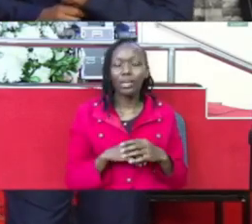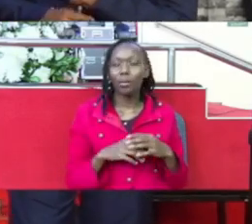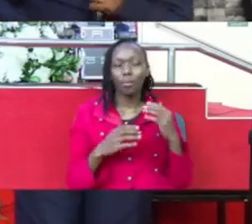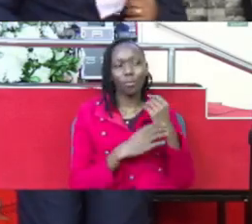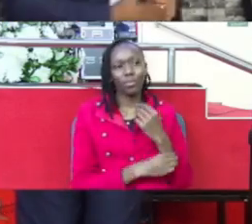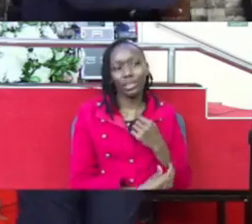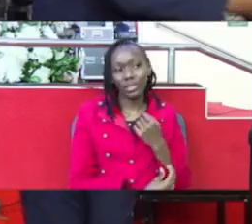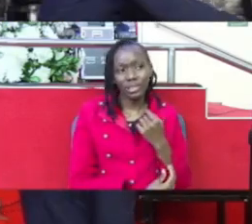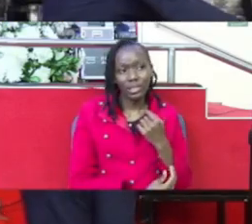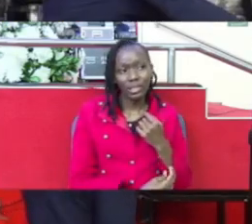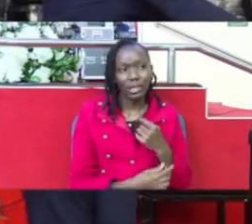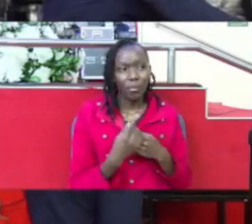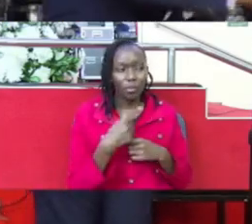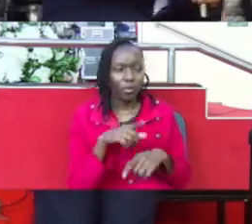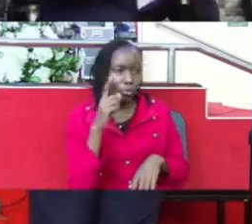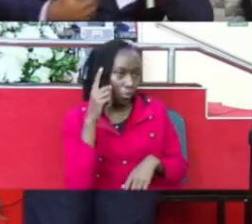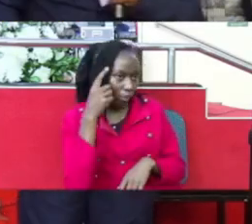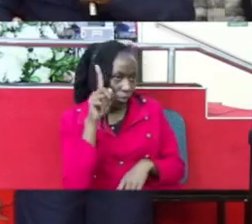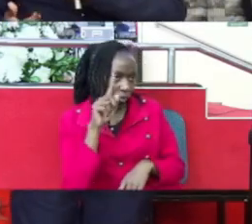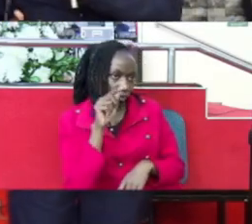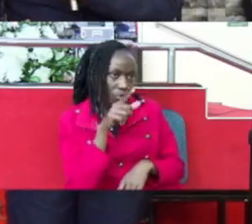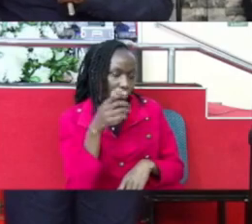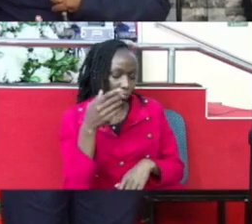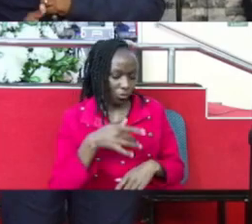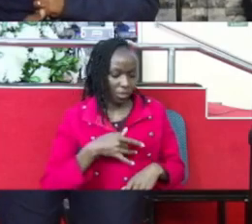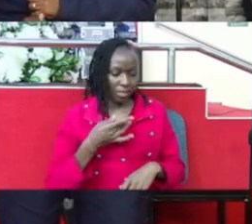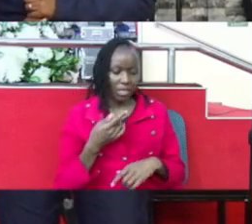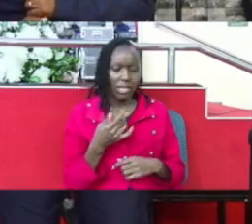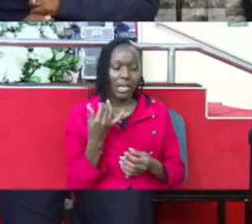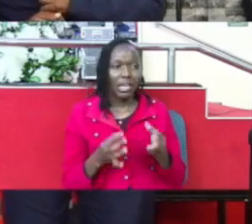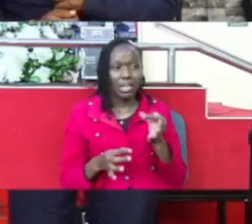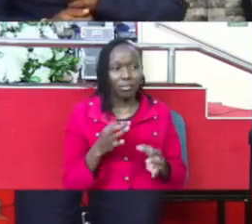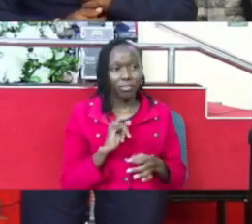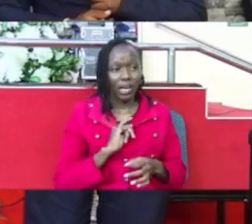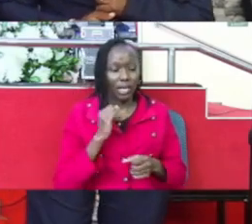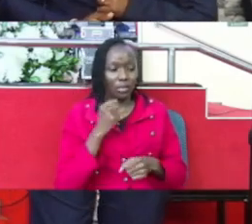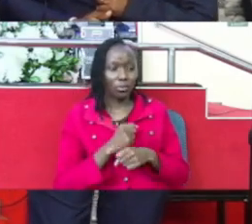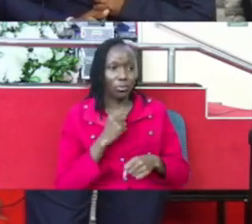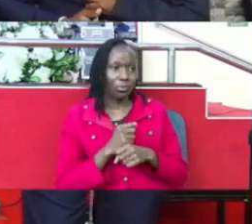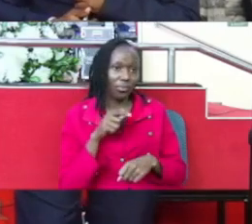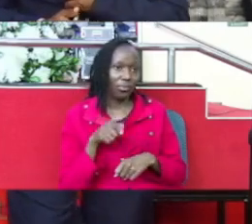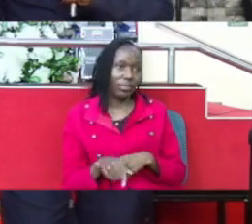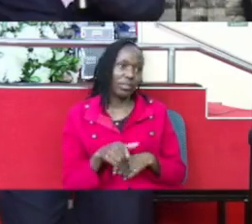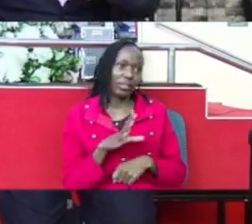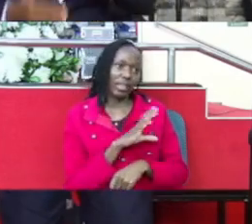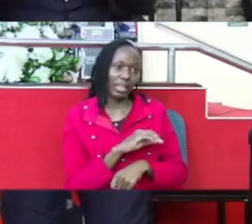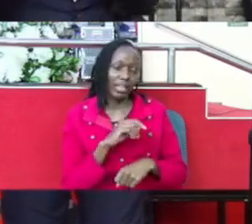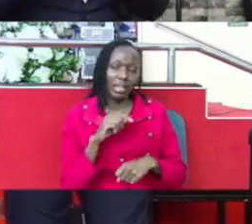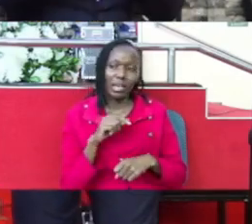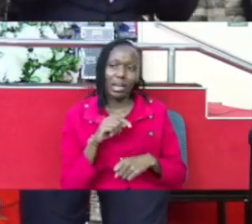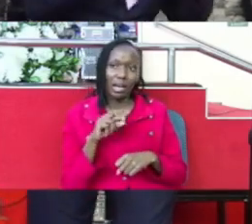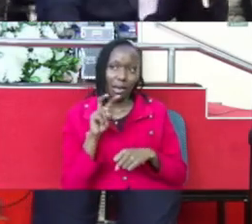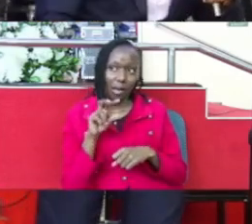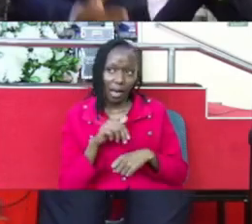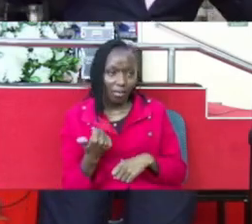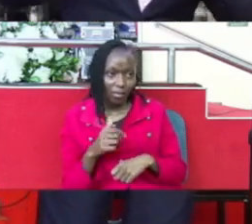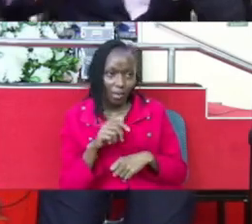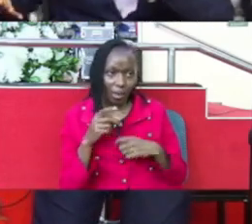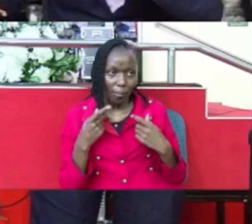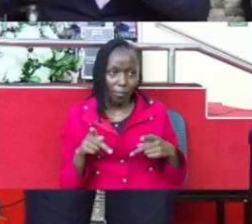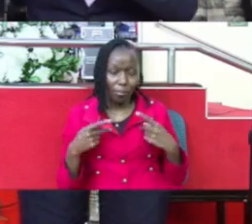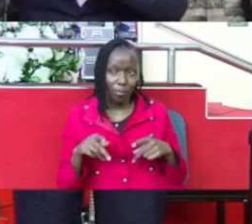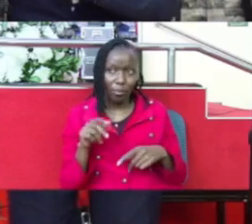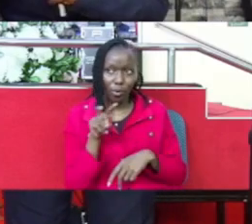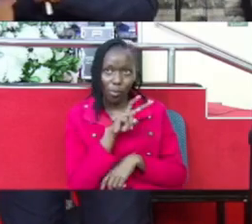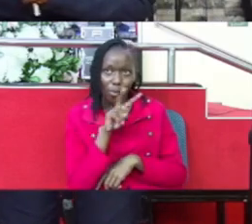you do this. Nitafanya hivi, kama utafanya hivi, inasema. But true service builds communities. Lakini huduma ya kweli